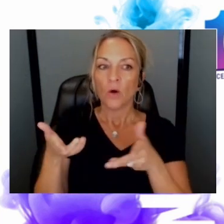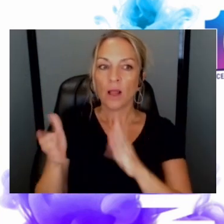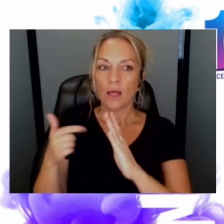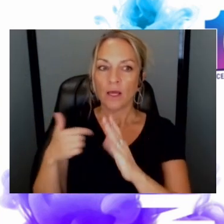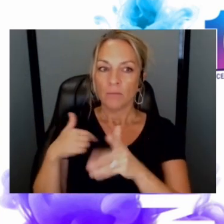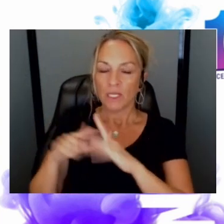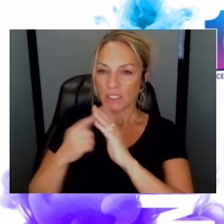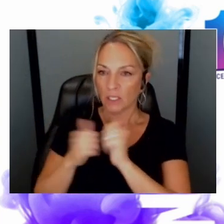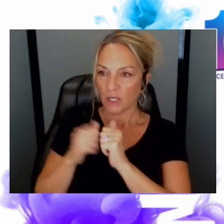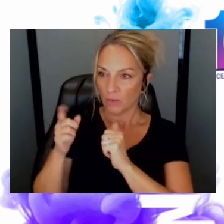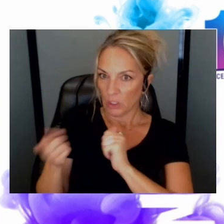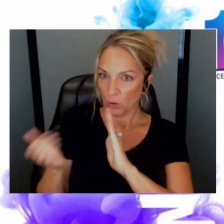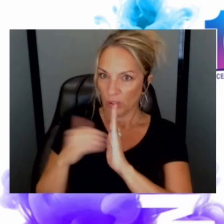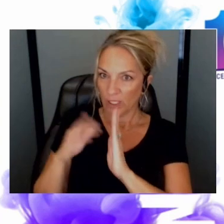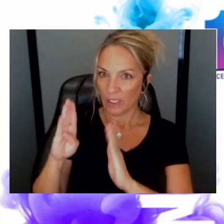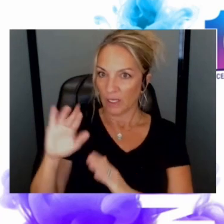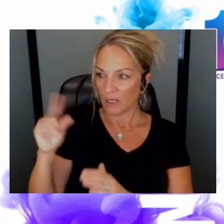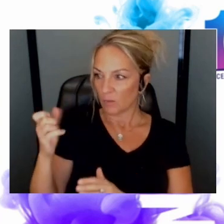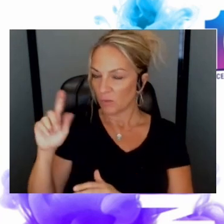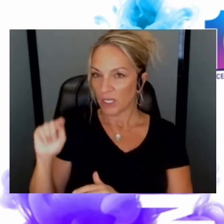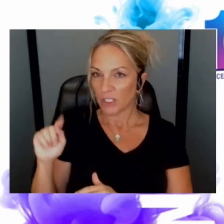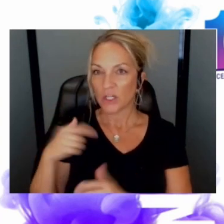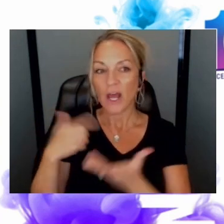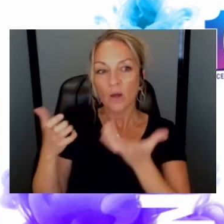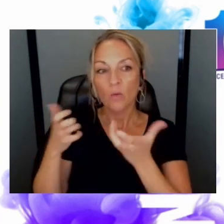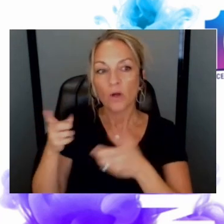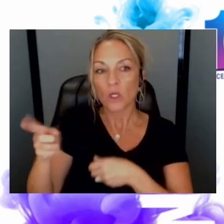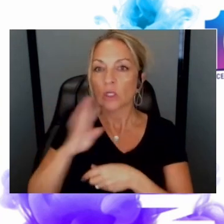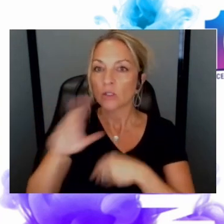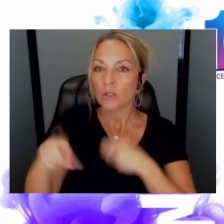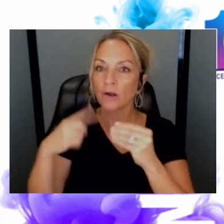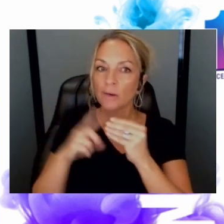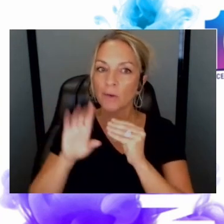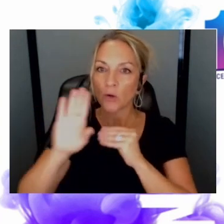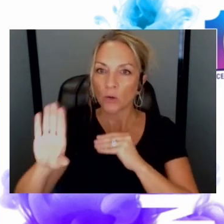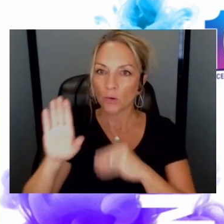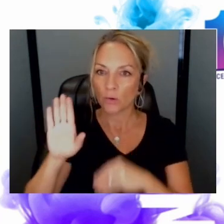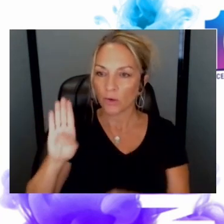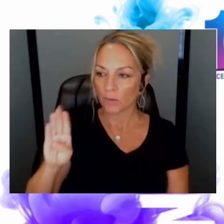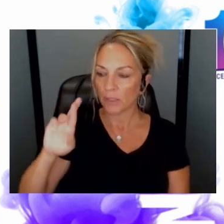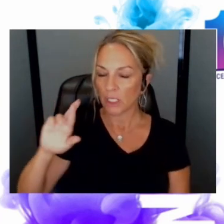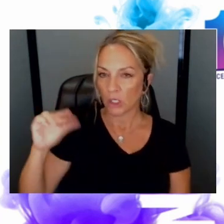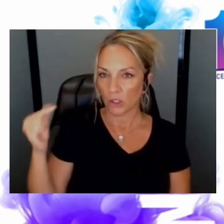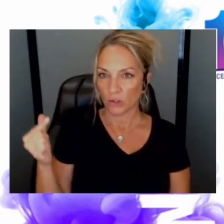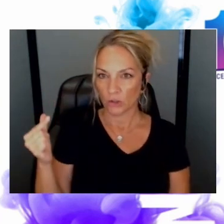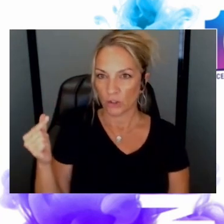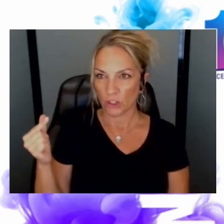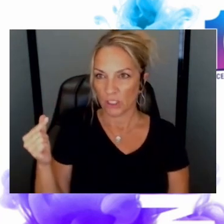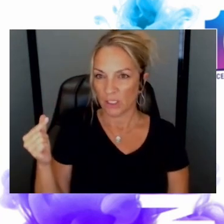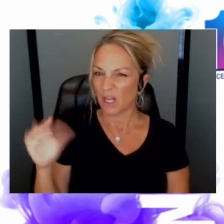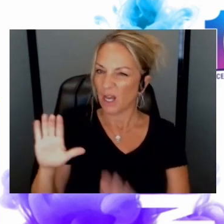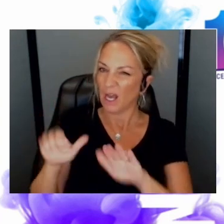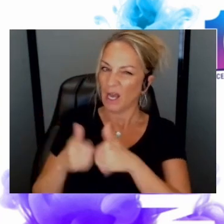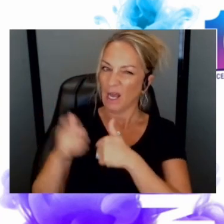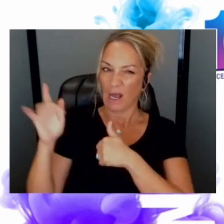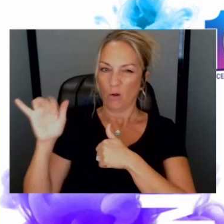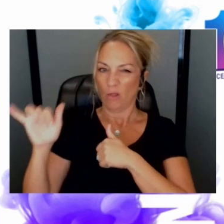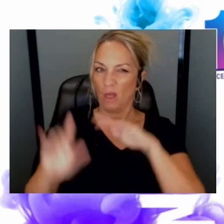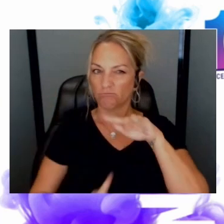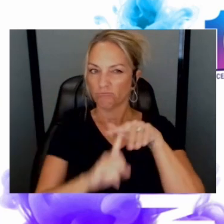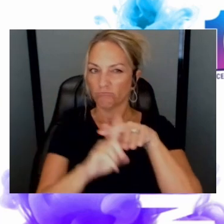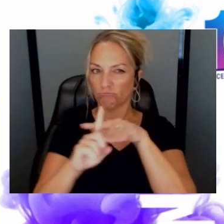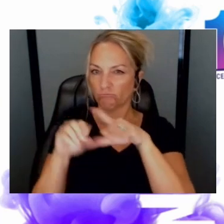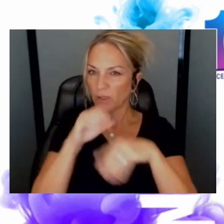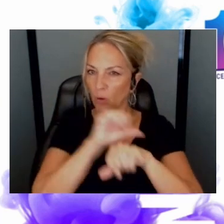to talk a little bit about how your BRG kind of manifests itself within the workplace, how